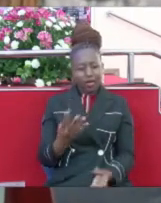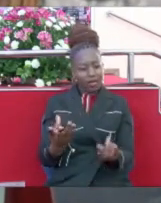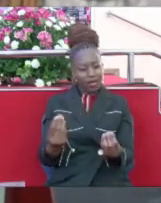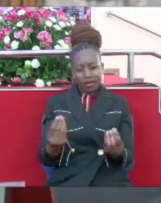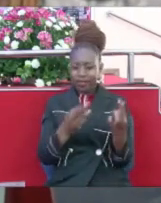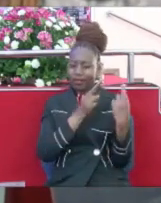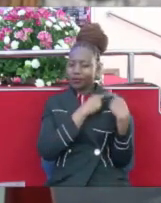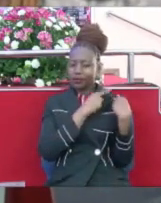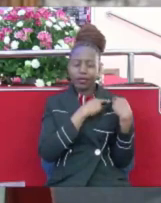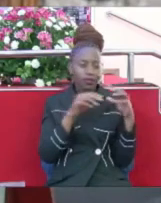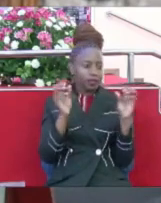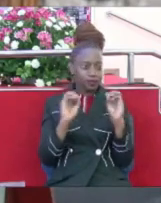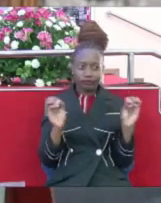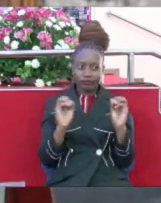him.